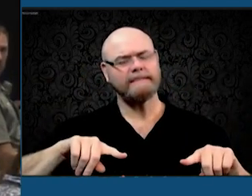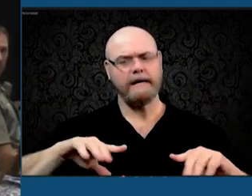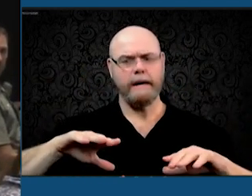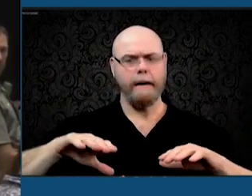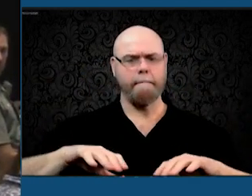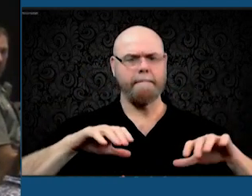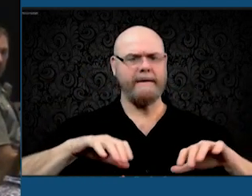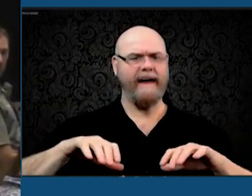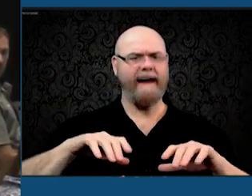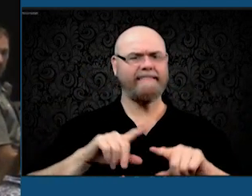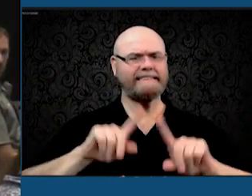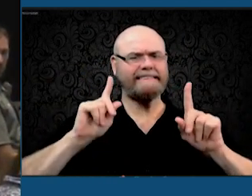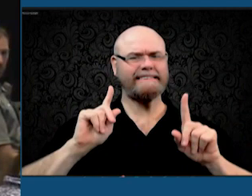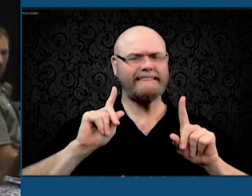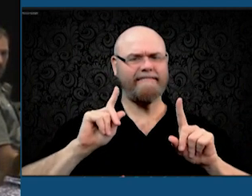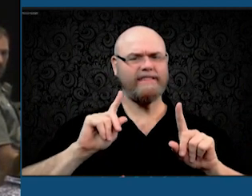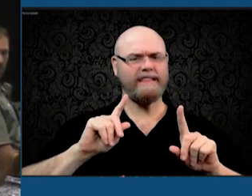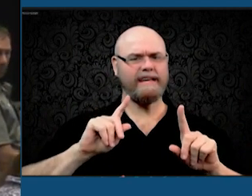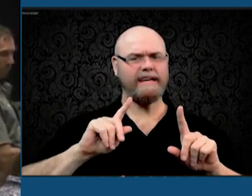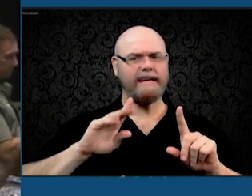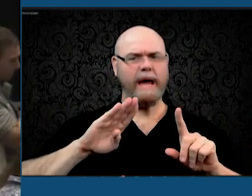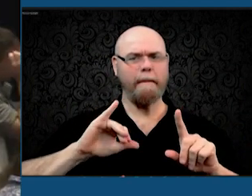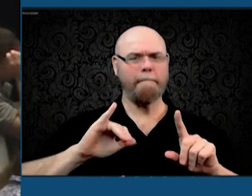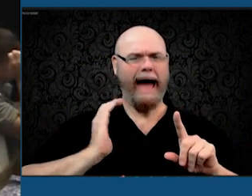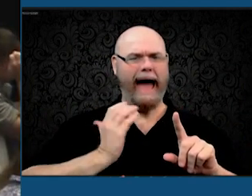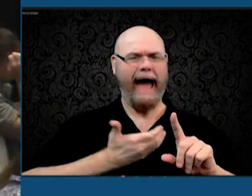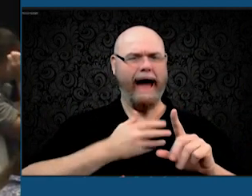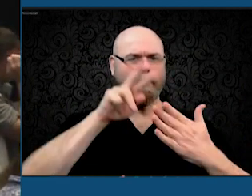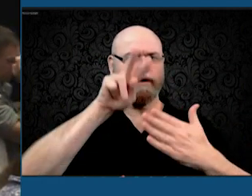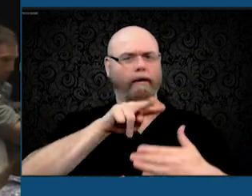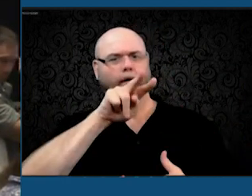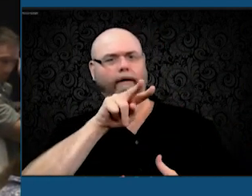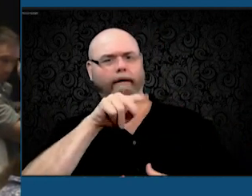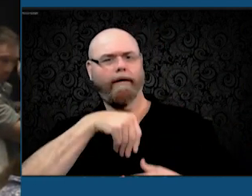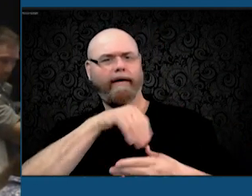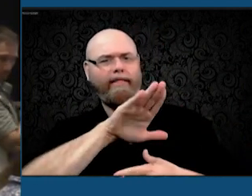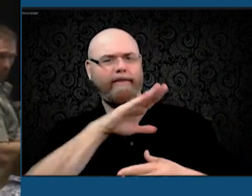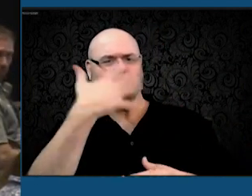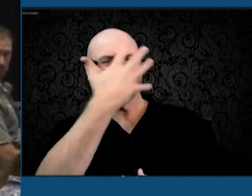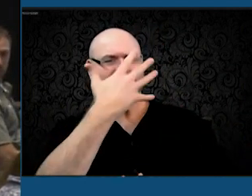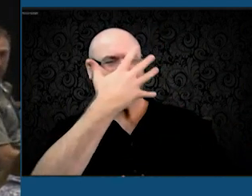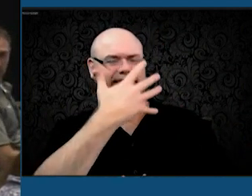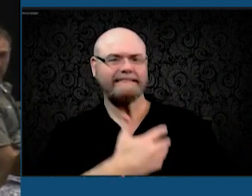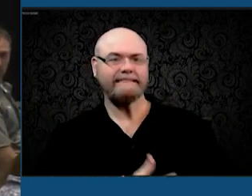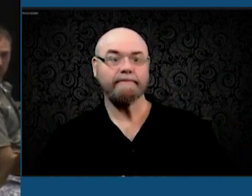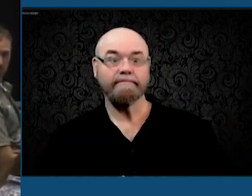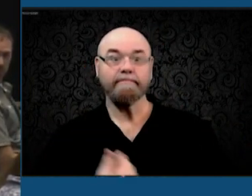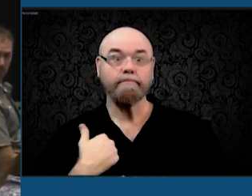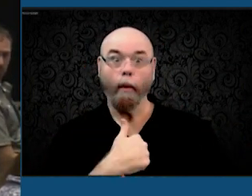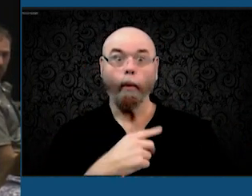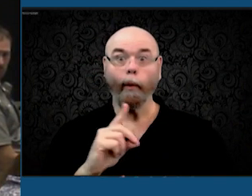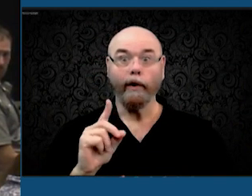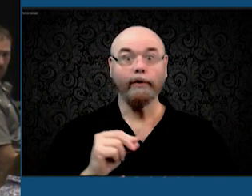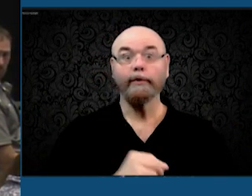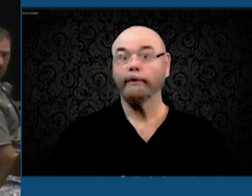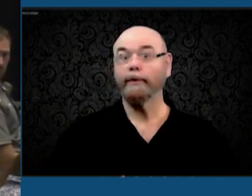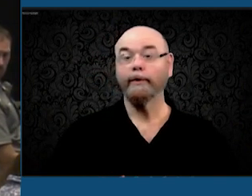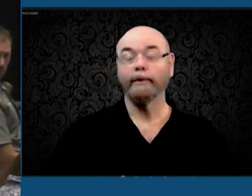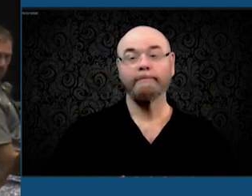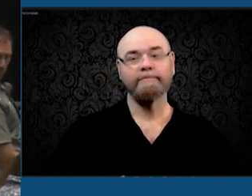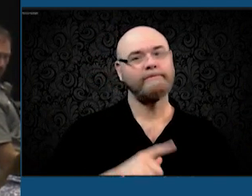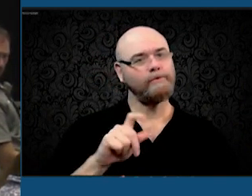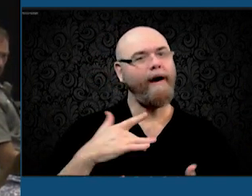towards people by our immediate read of their face? We do. And so we've got to be really careful here because